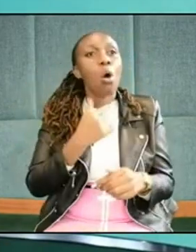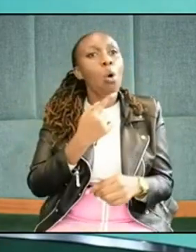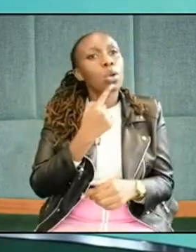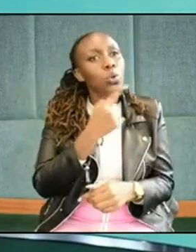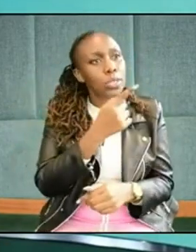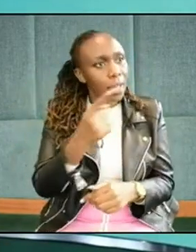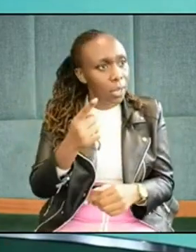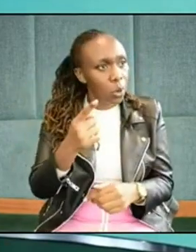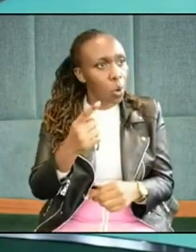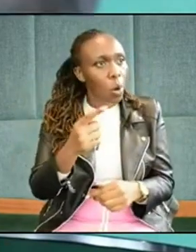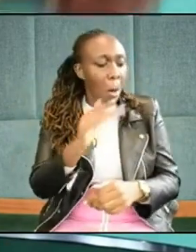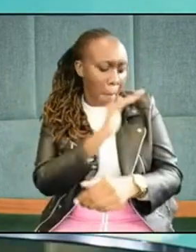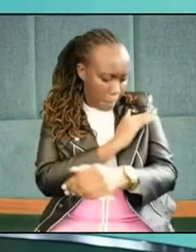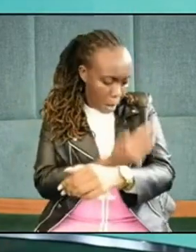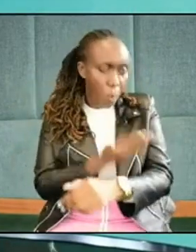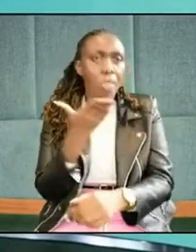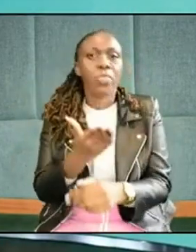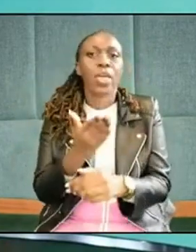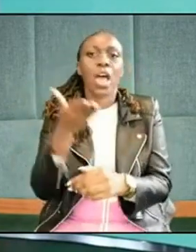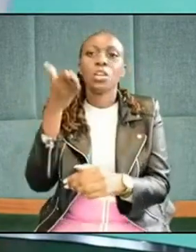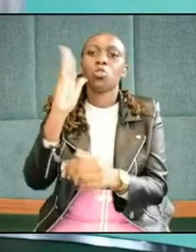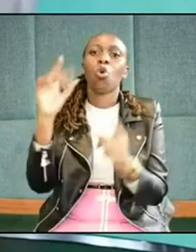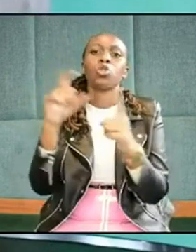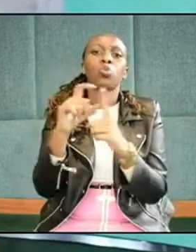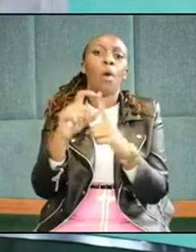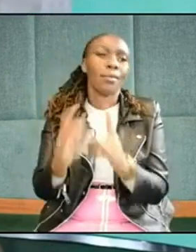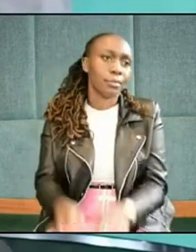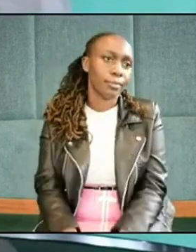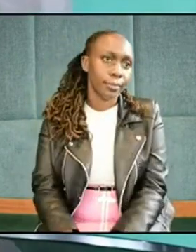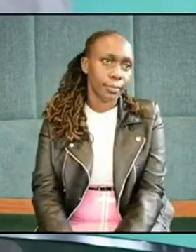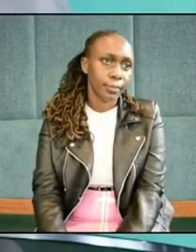is power in the word of God.